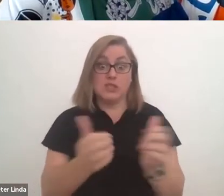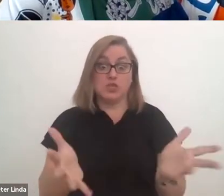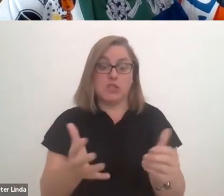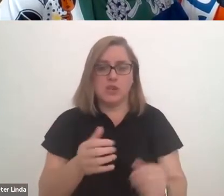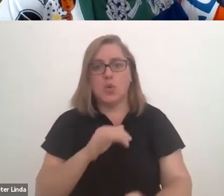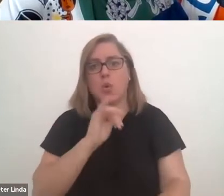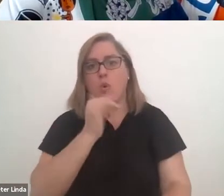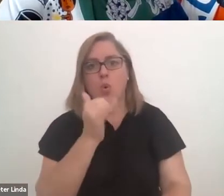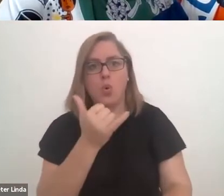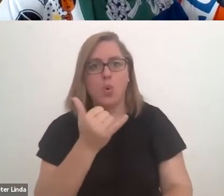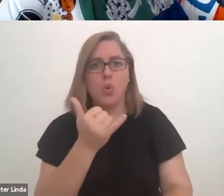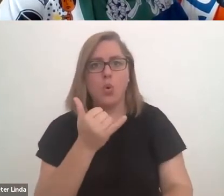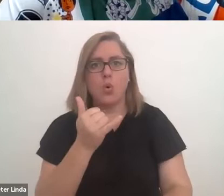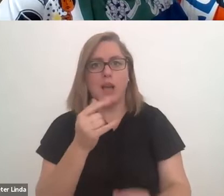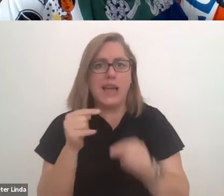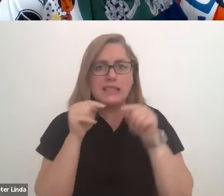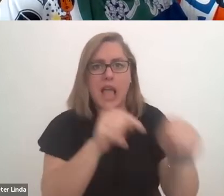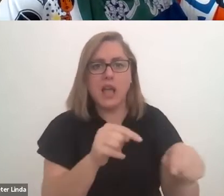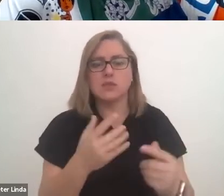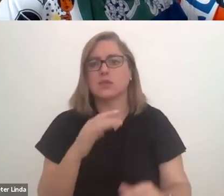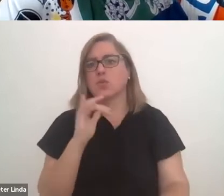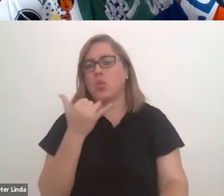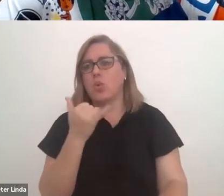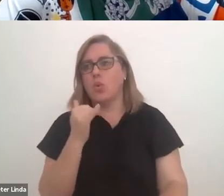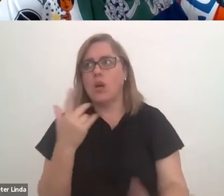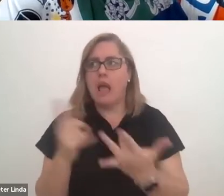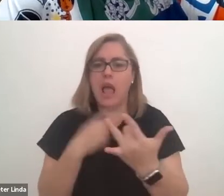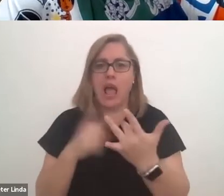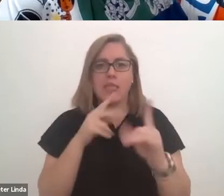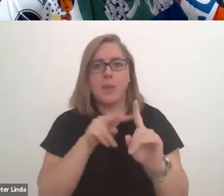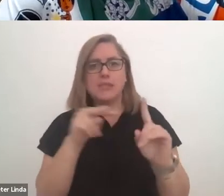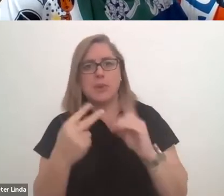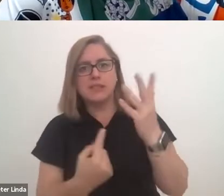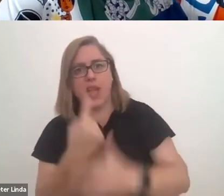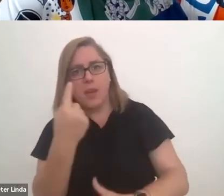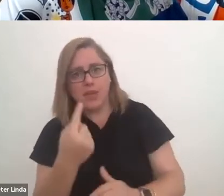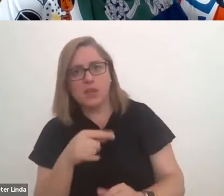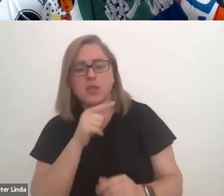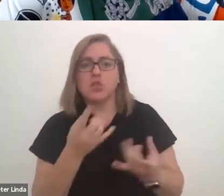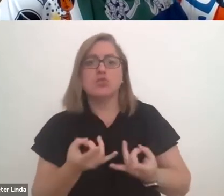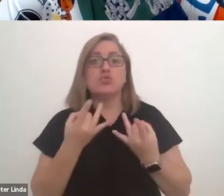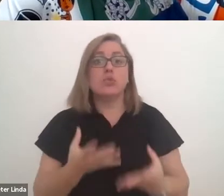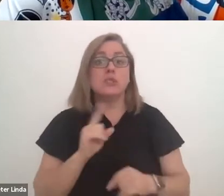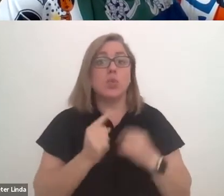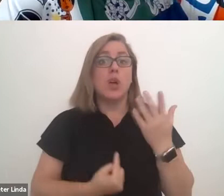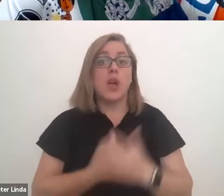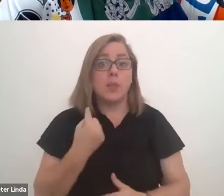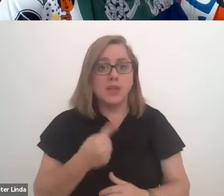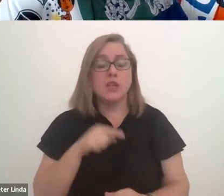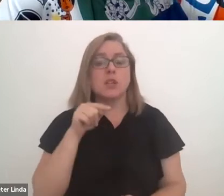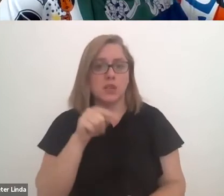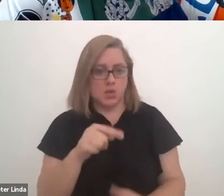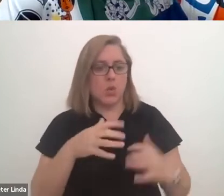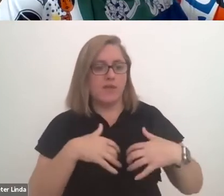or attacks or different perspectives come up, that it is already established within an environment